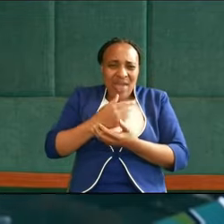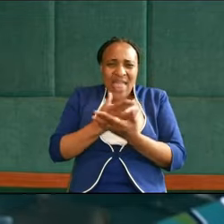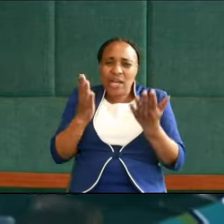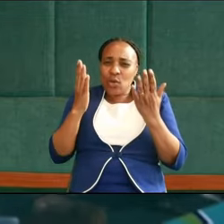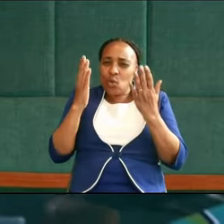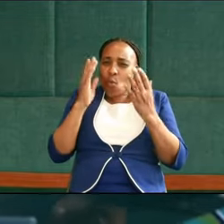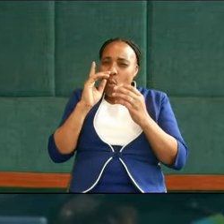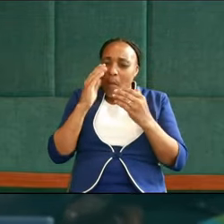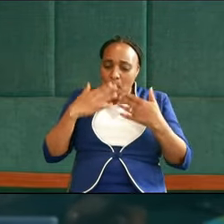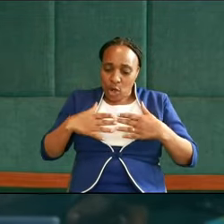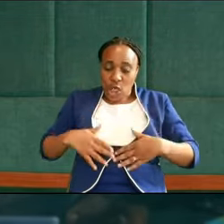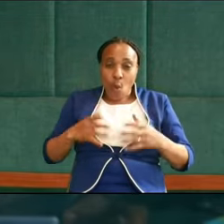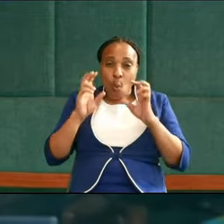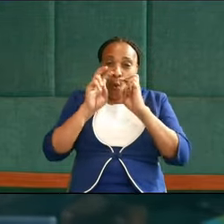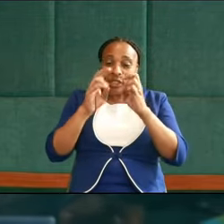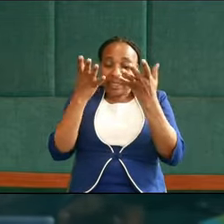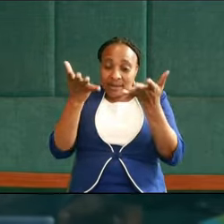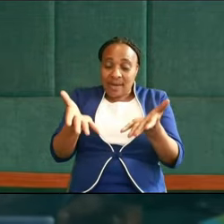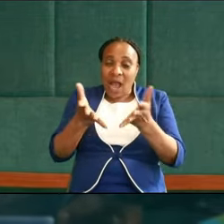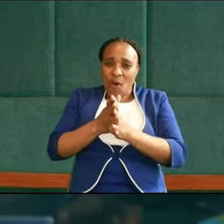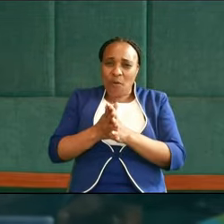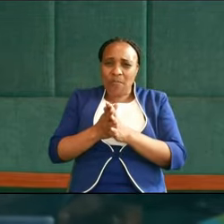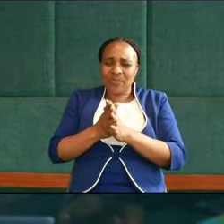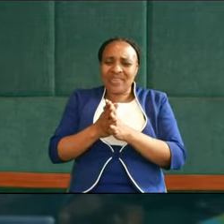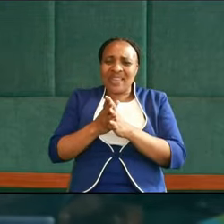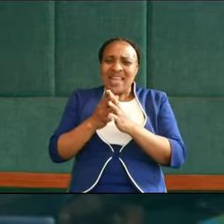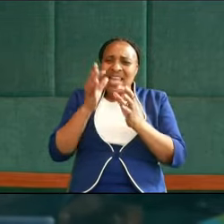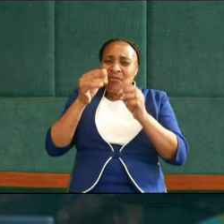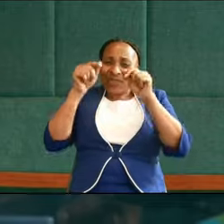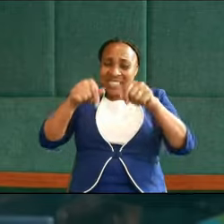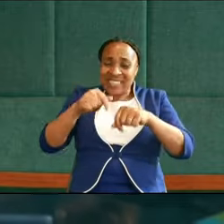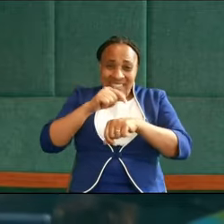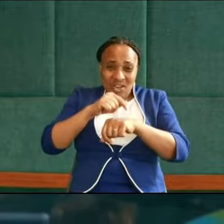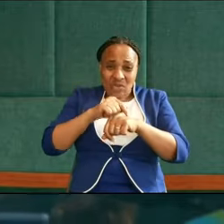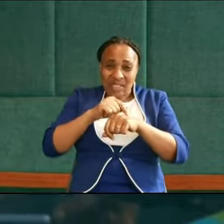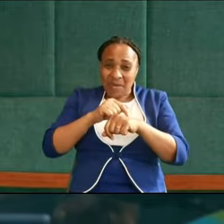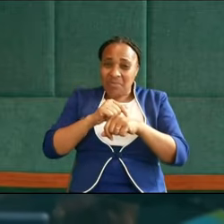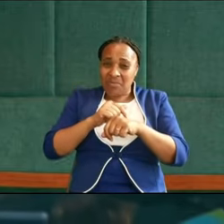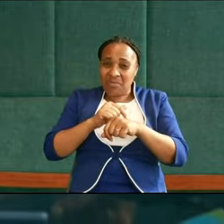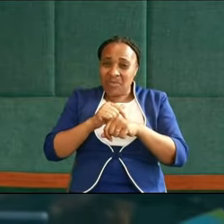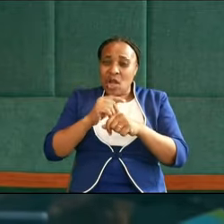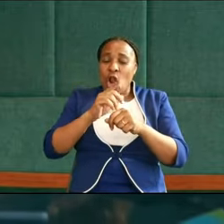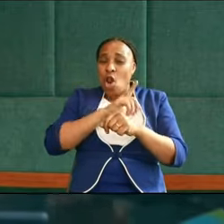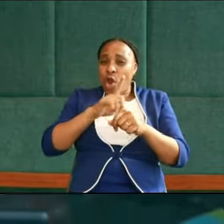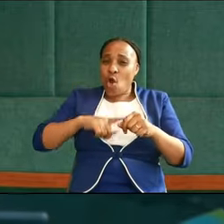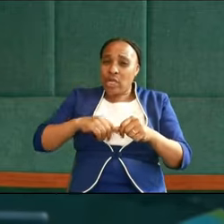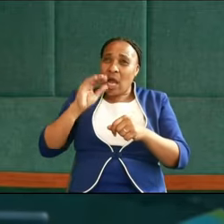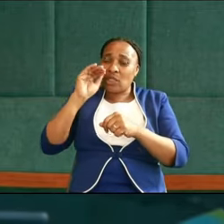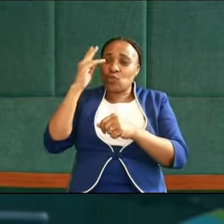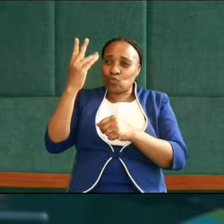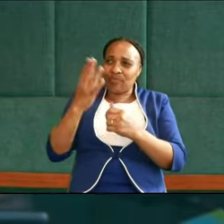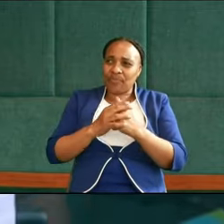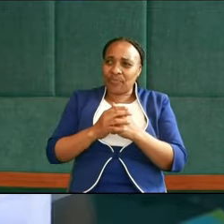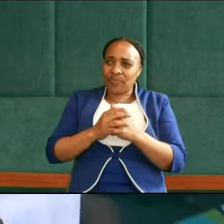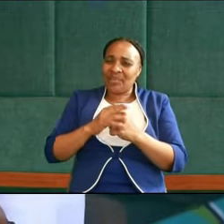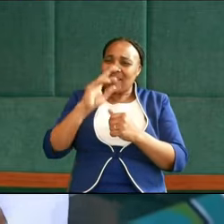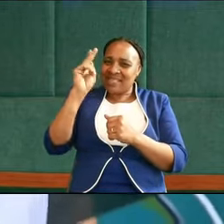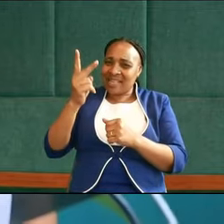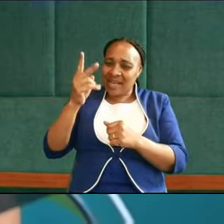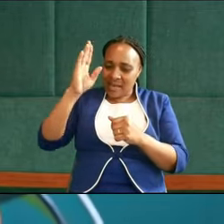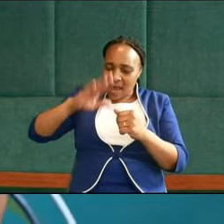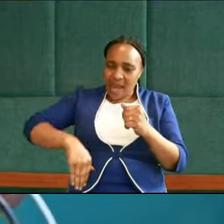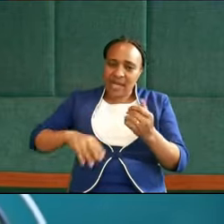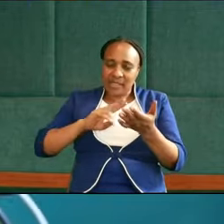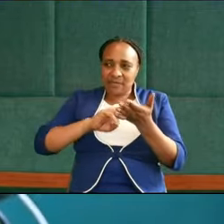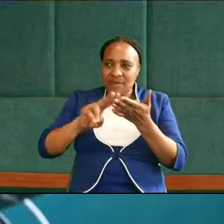watching online right now, just type, if this is your decision, "I want to be faithful to the Lord. Help me, Lord." Second and last